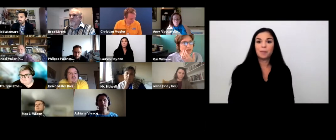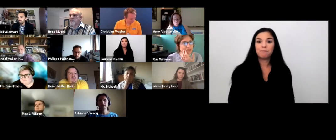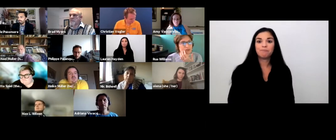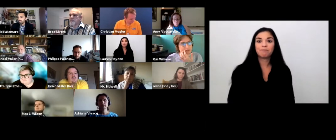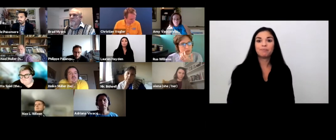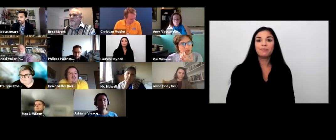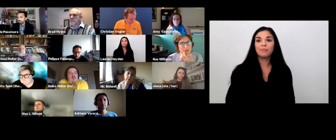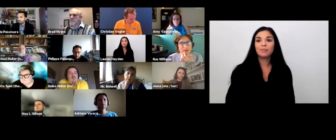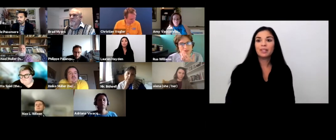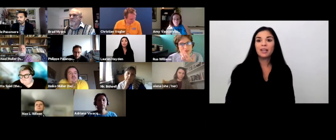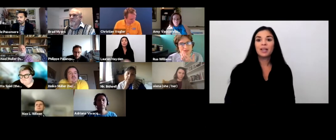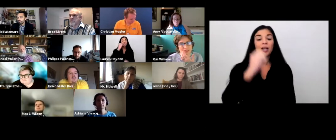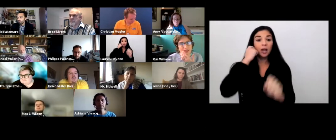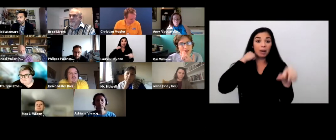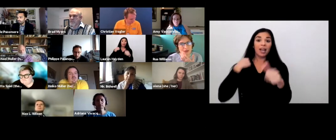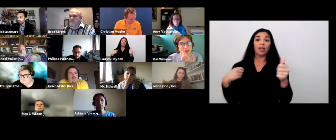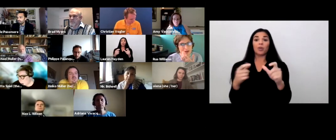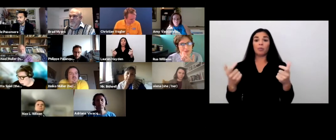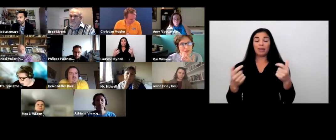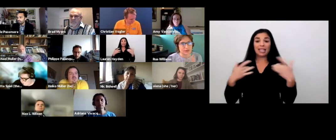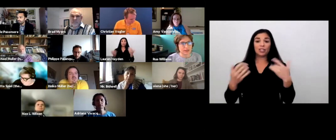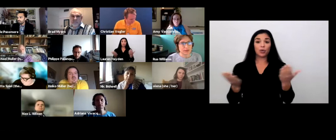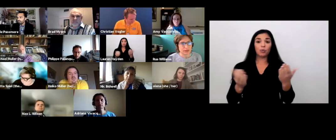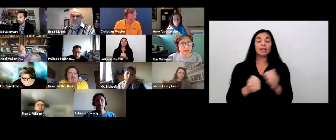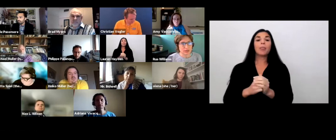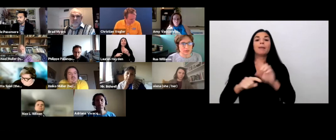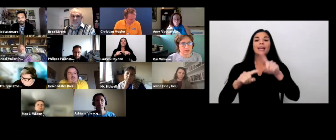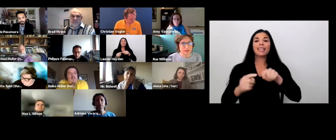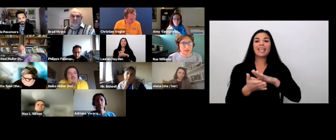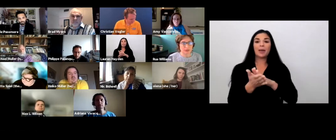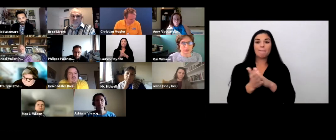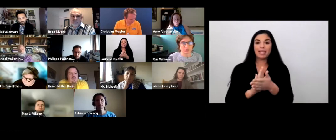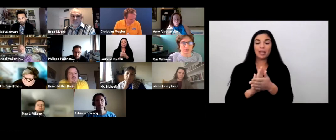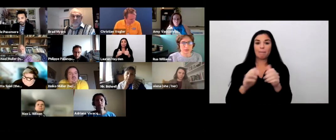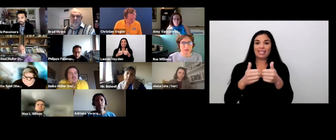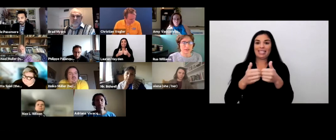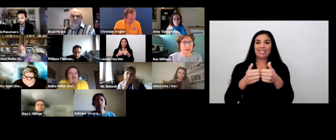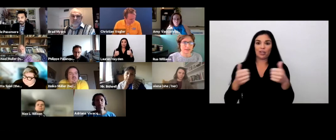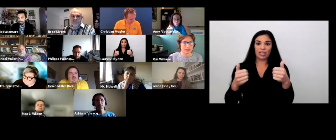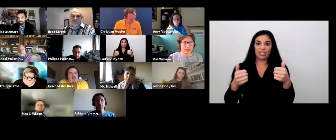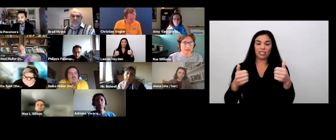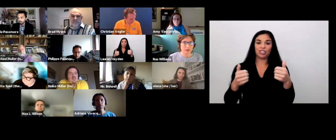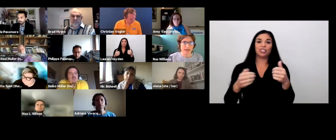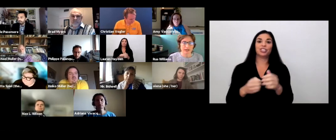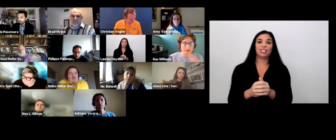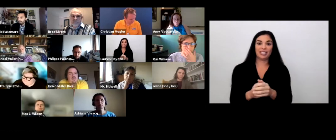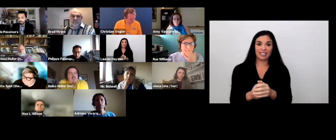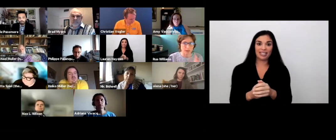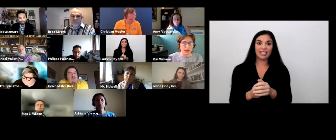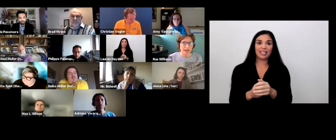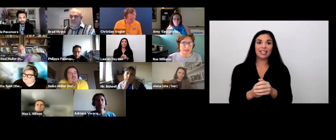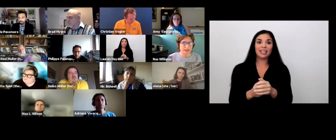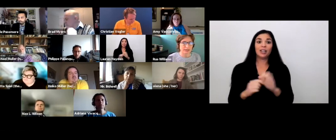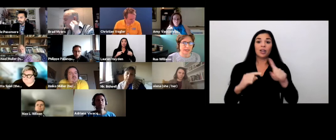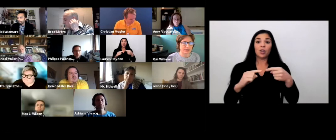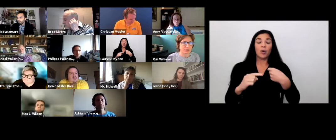other major concern with hybrid events is that they cannot become a de facto segregation of disabled and otherwise marginalized attendees. So when I talk